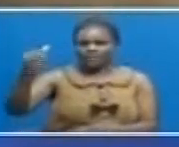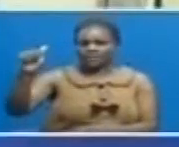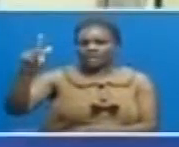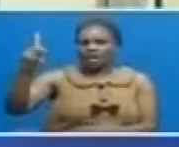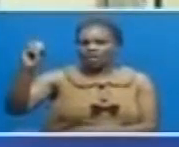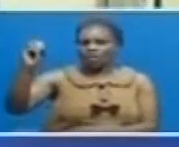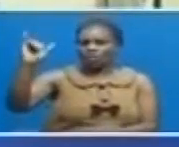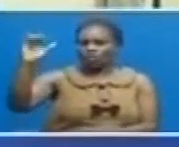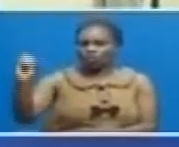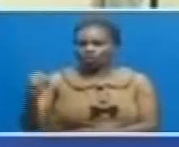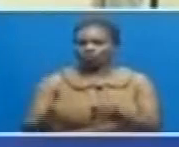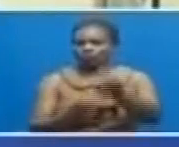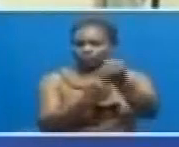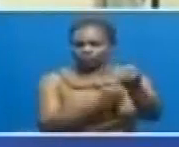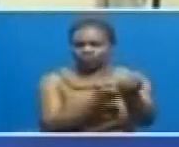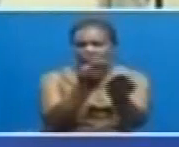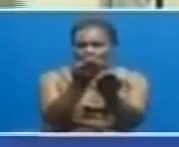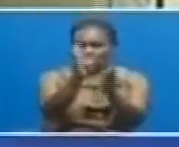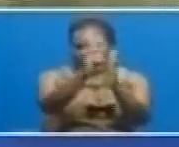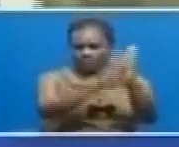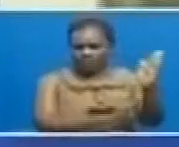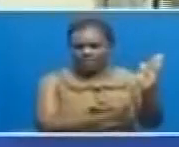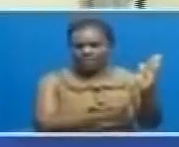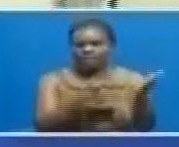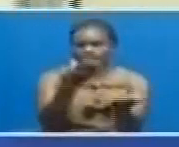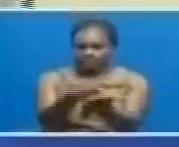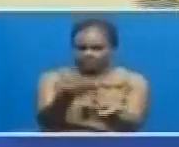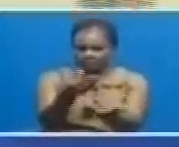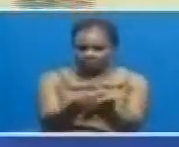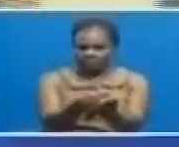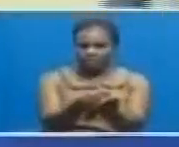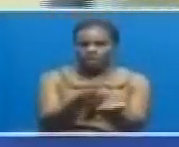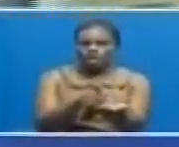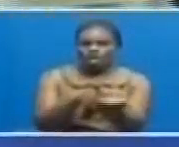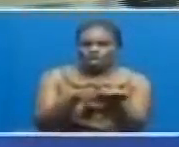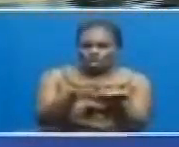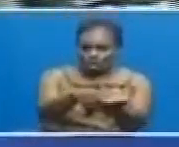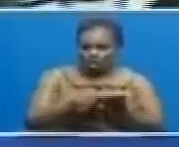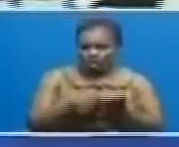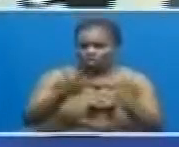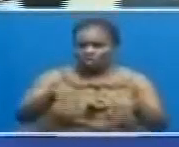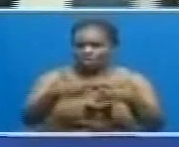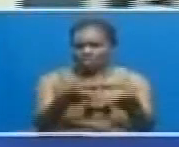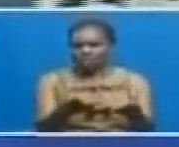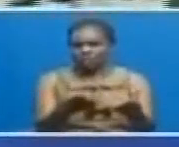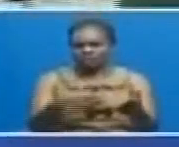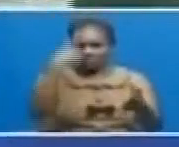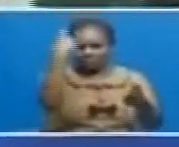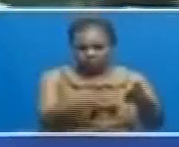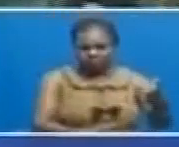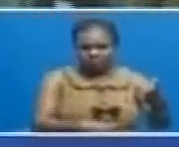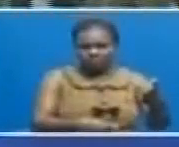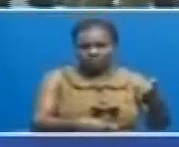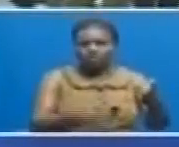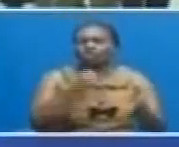who had sponsored the bill, wanted banks or a financial institution which has issued a loan or a monetary advance to charge an interest rate